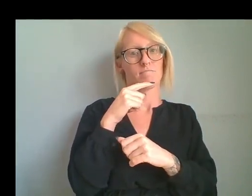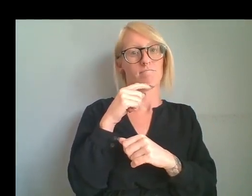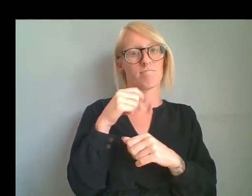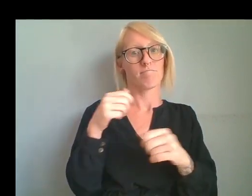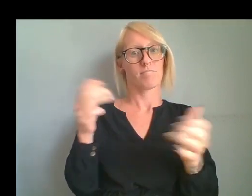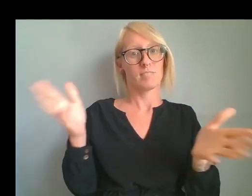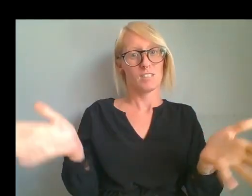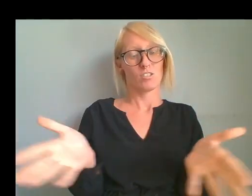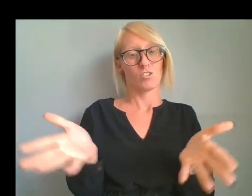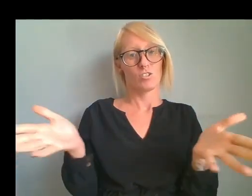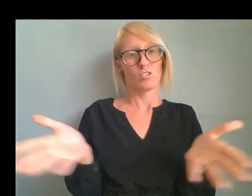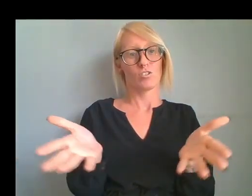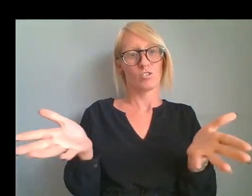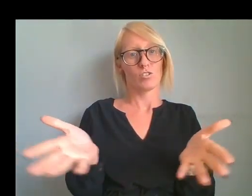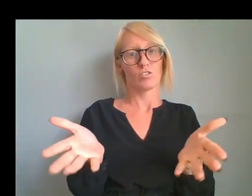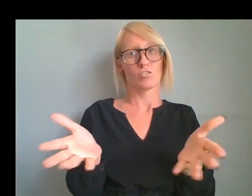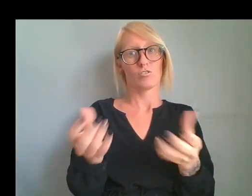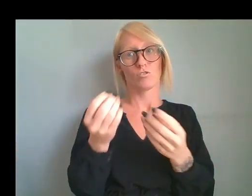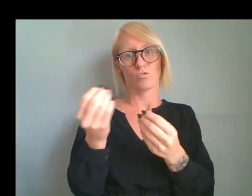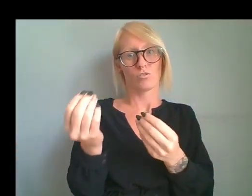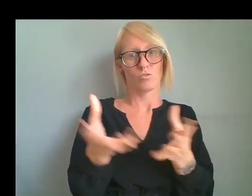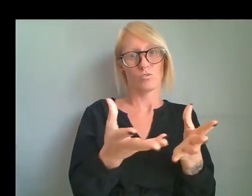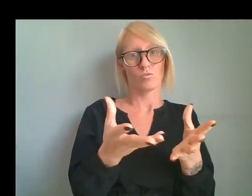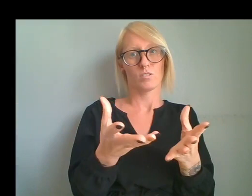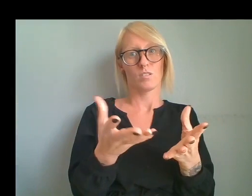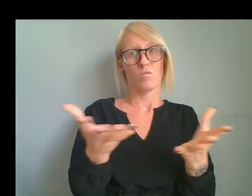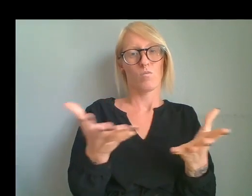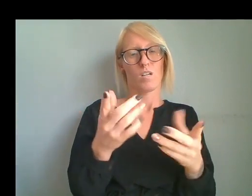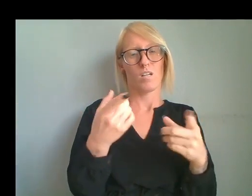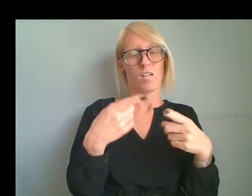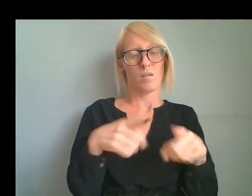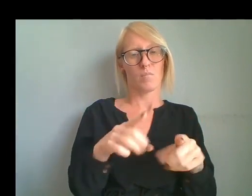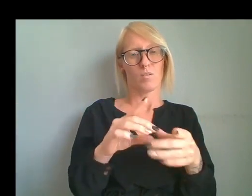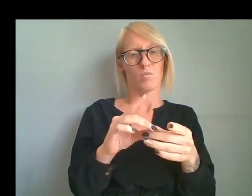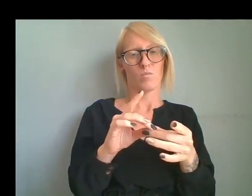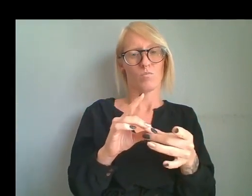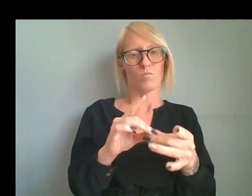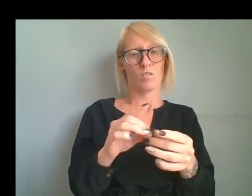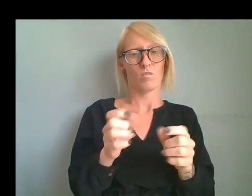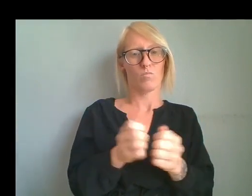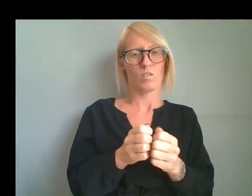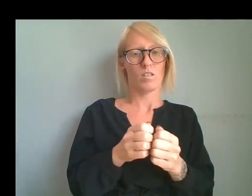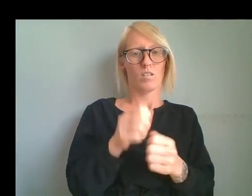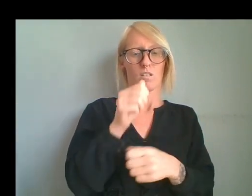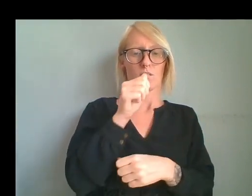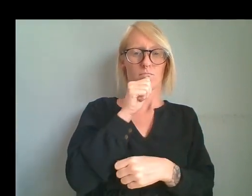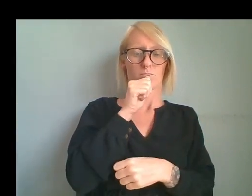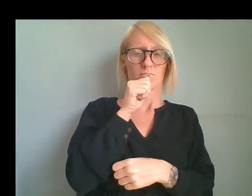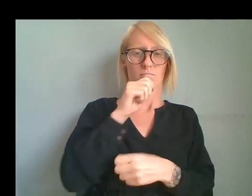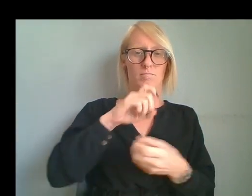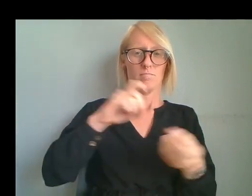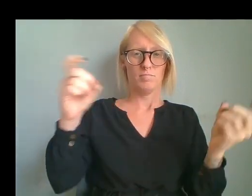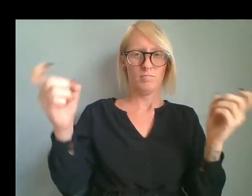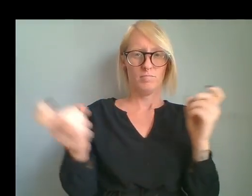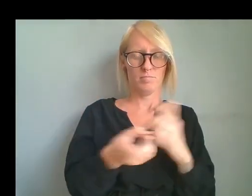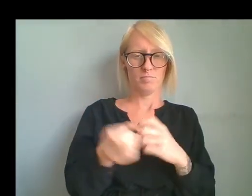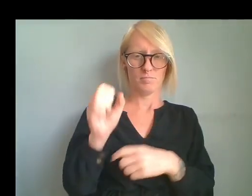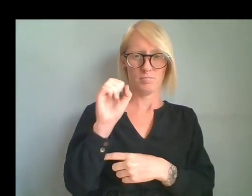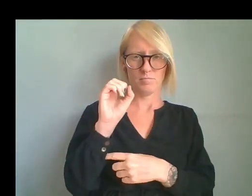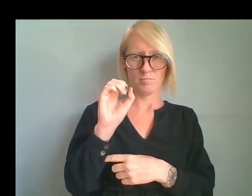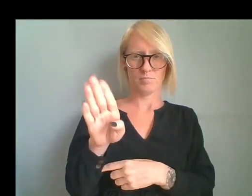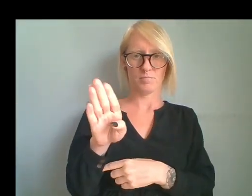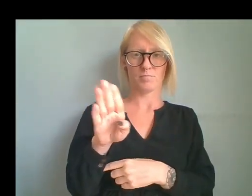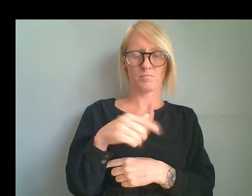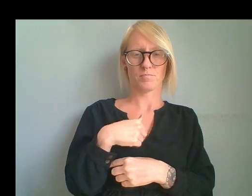tuned with the news and what's going on with Facebook. And that you just do a Google search Facebook privacy and see what the